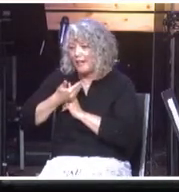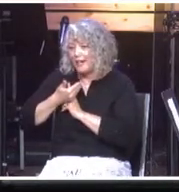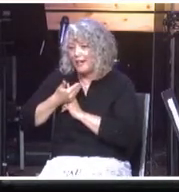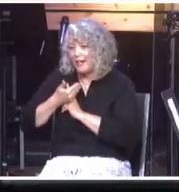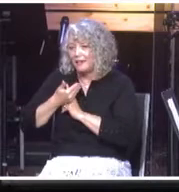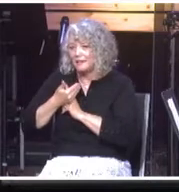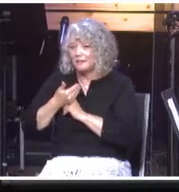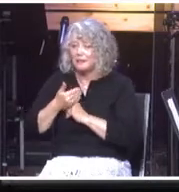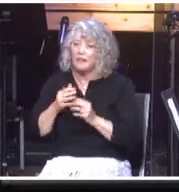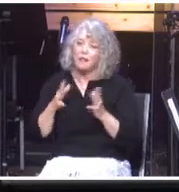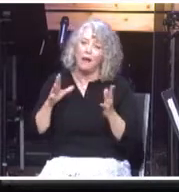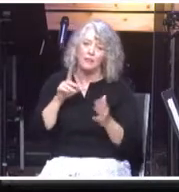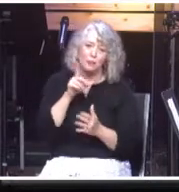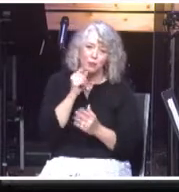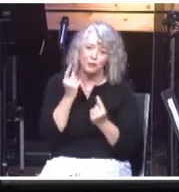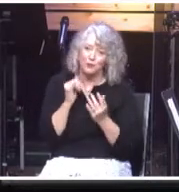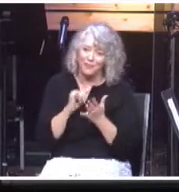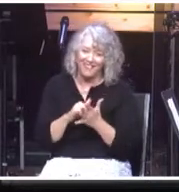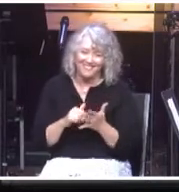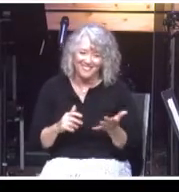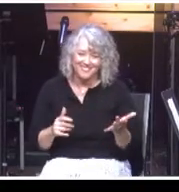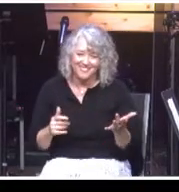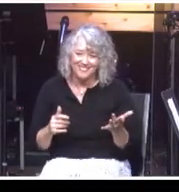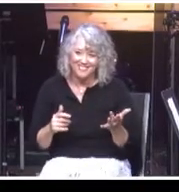lot of species of birds that do that.